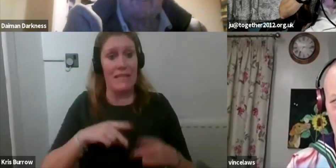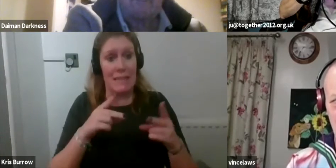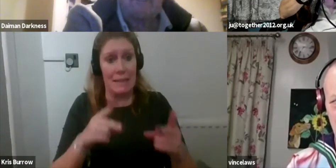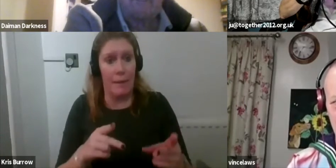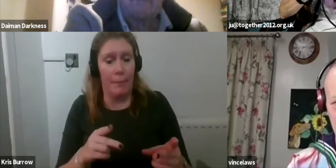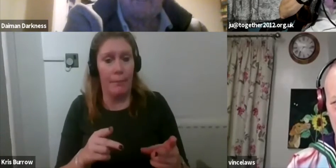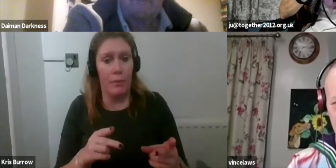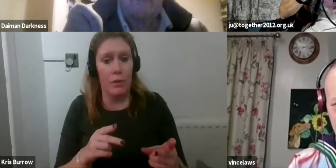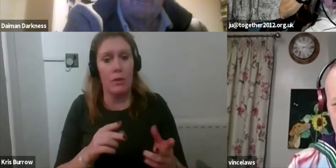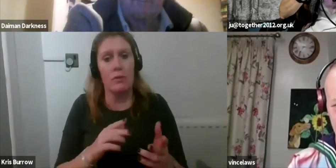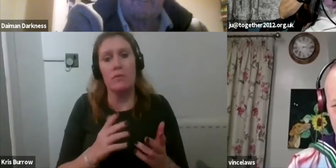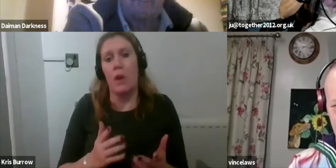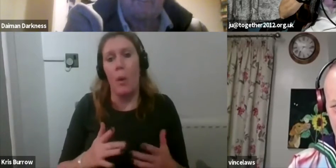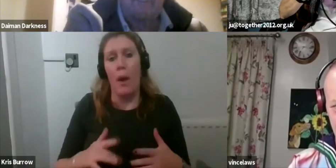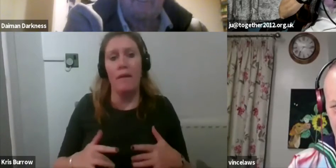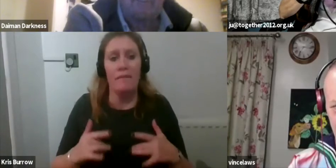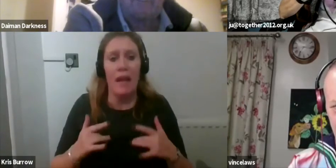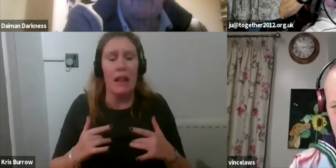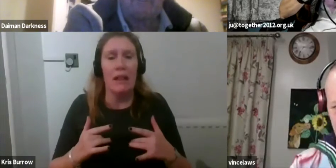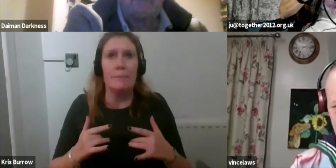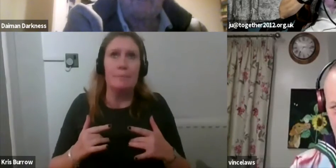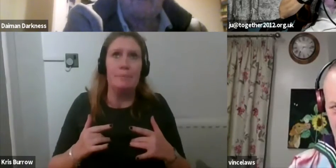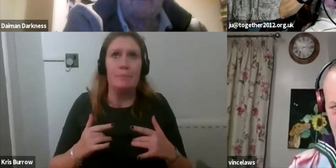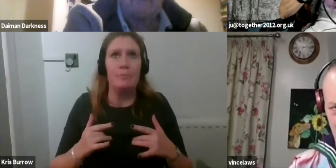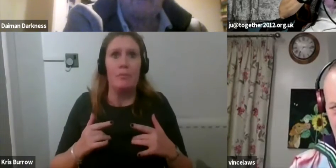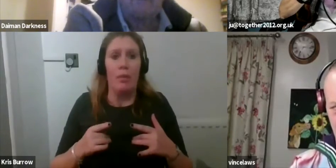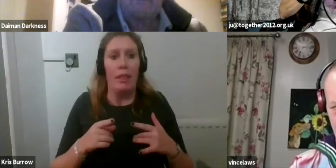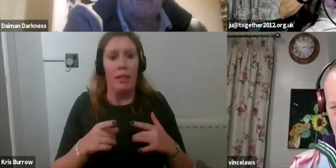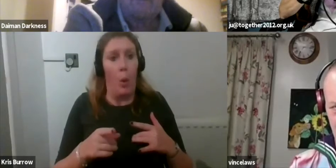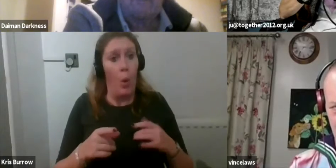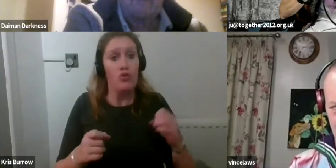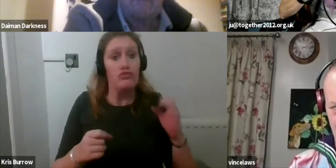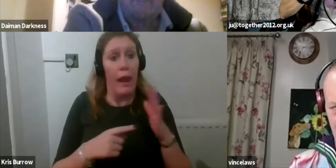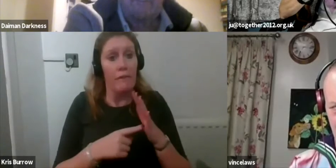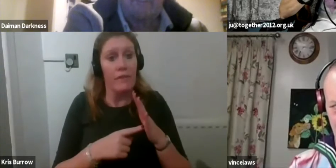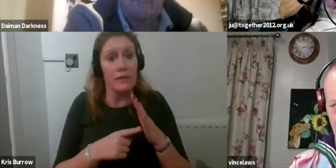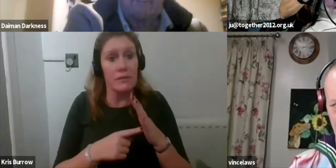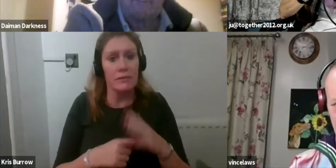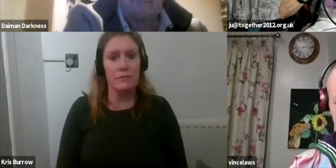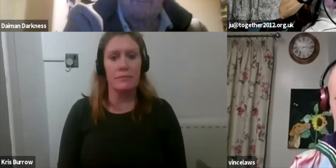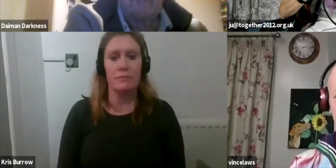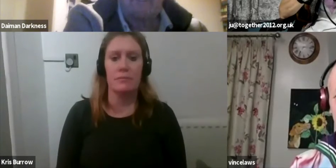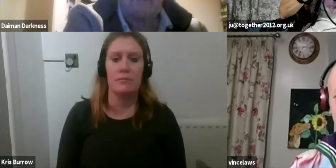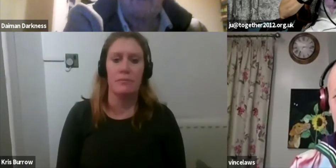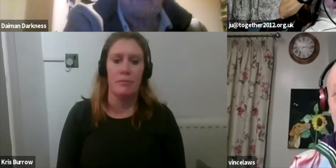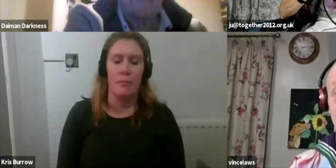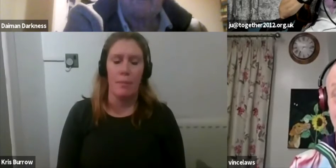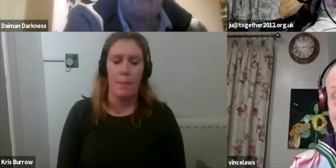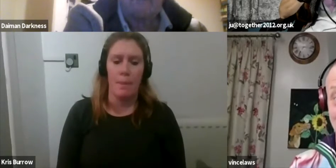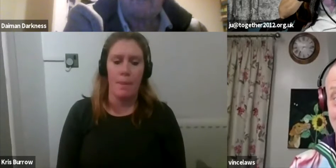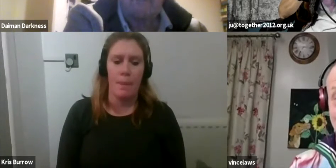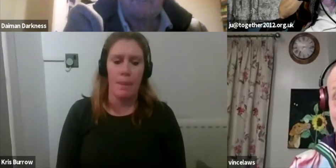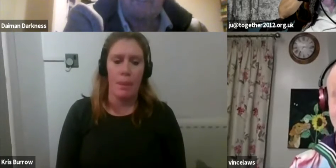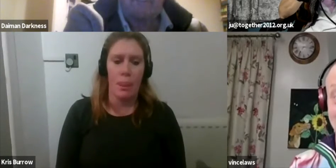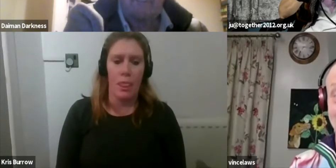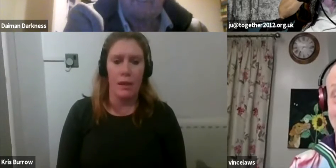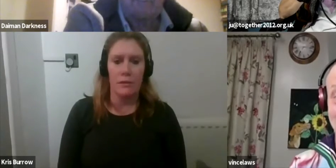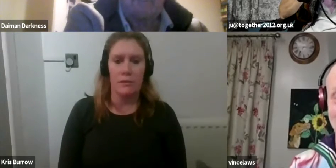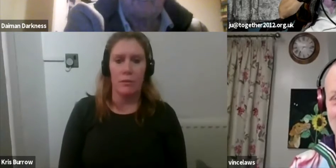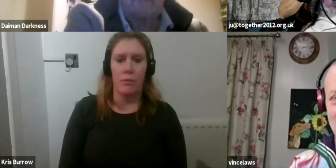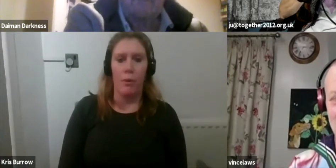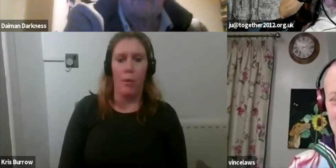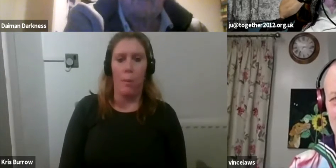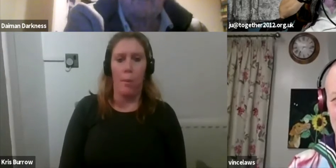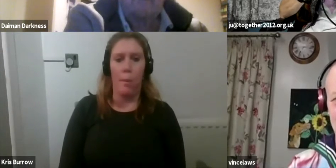these things come together. If you're interested in weird and wonderful ways, and or perhaps just not quite